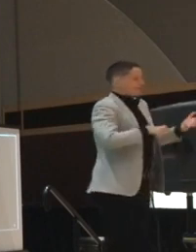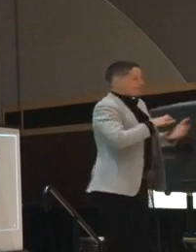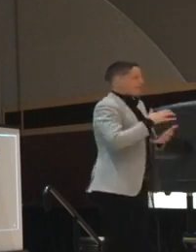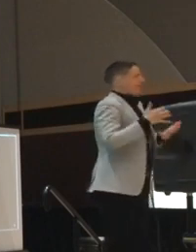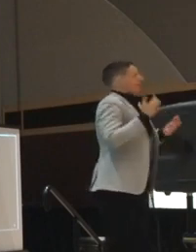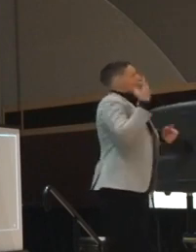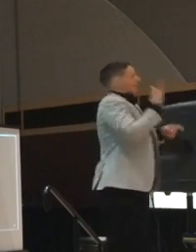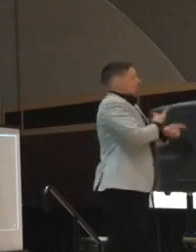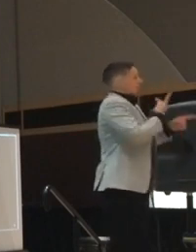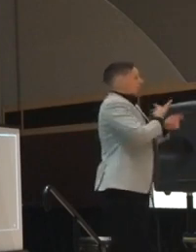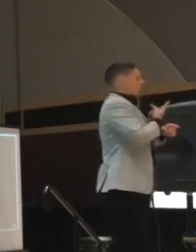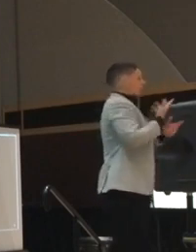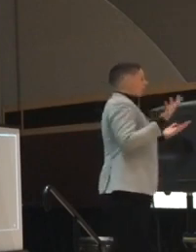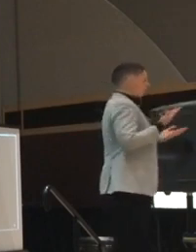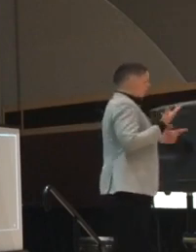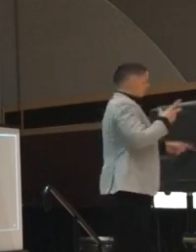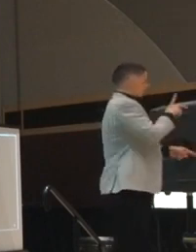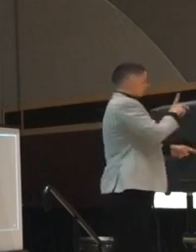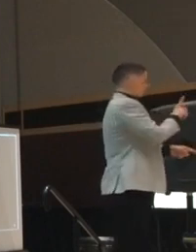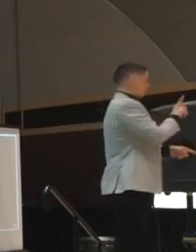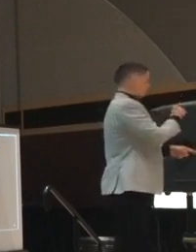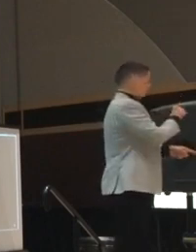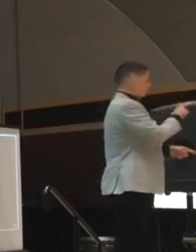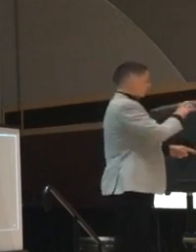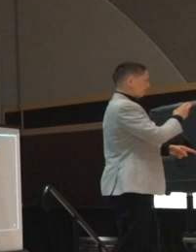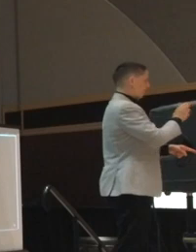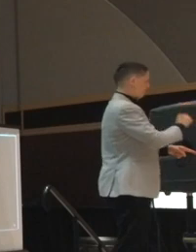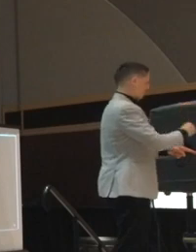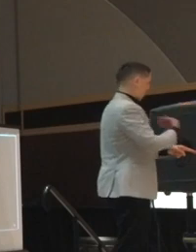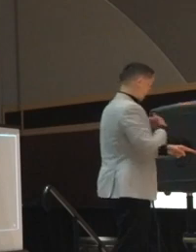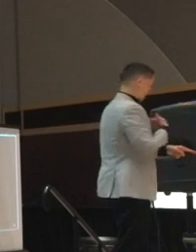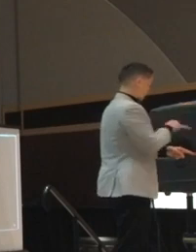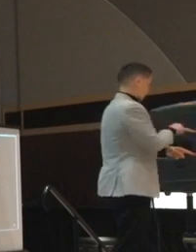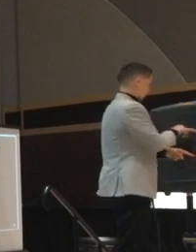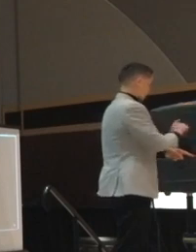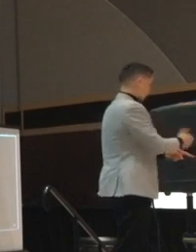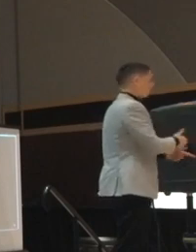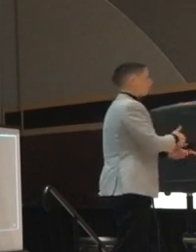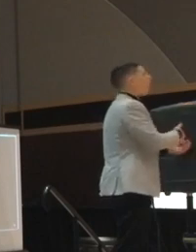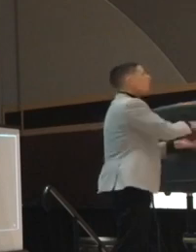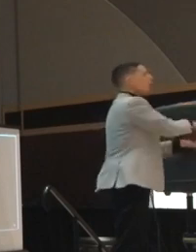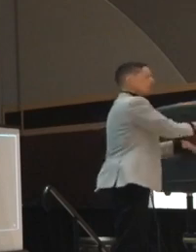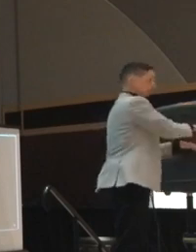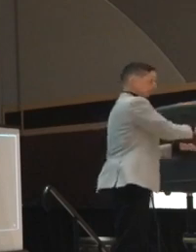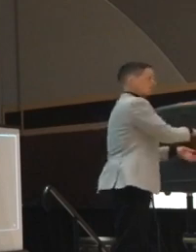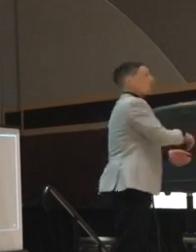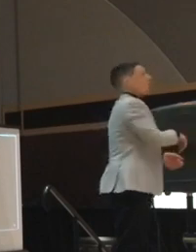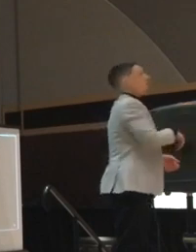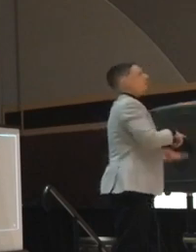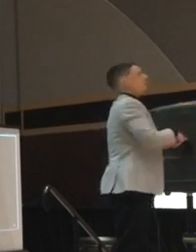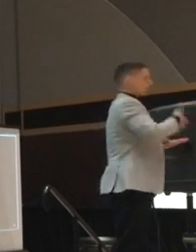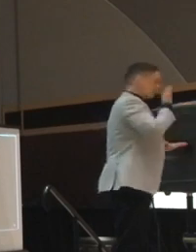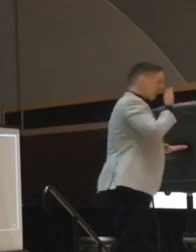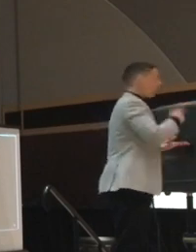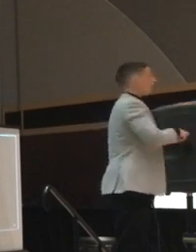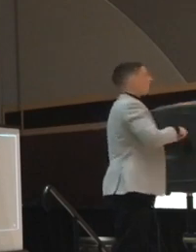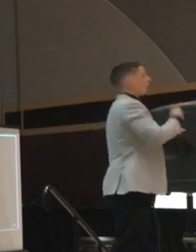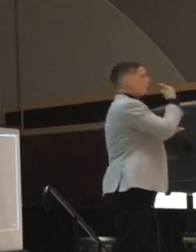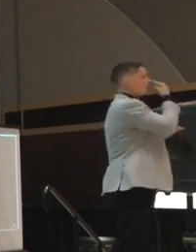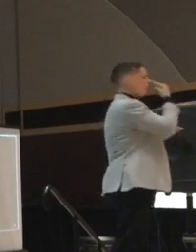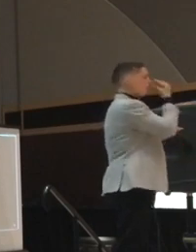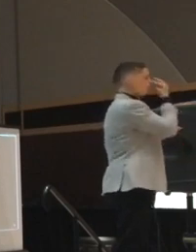does a dachshund have that's in common with a dog? Barking, her smell, and the shape of her